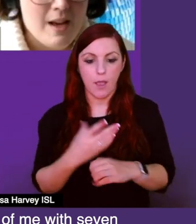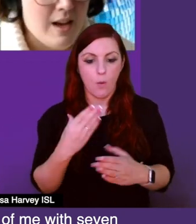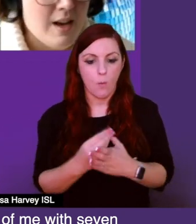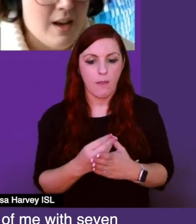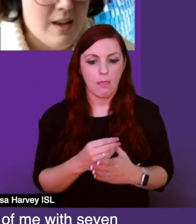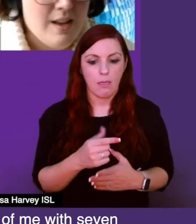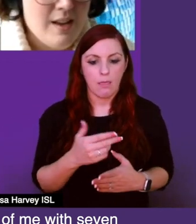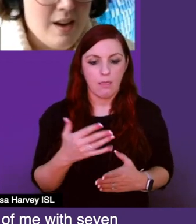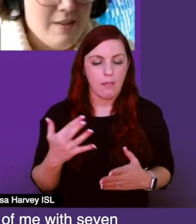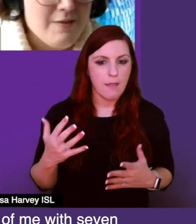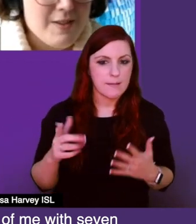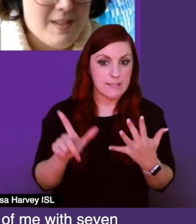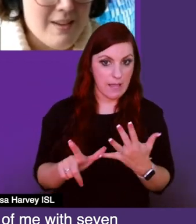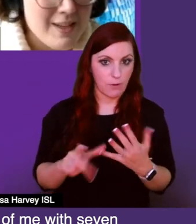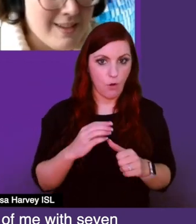with